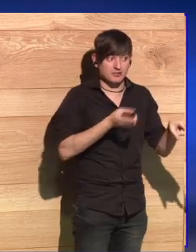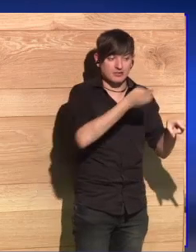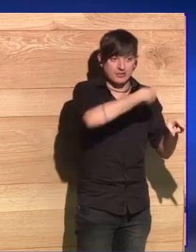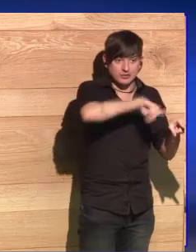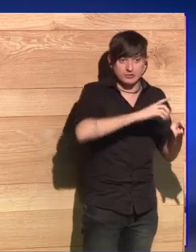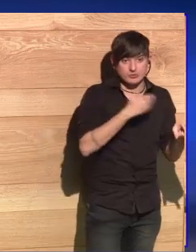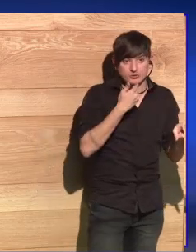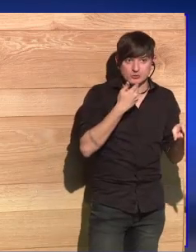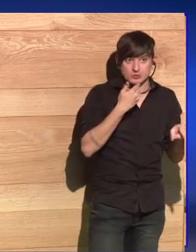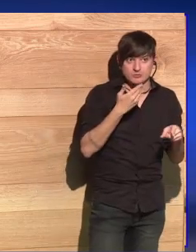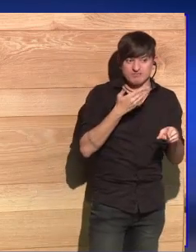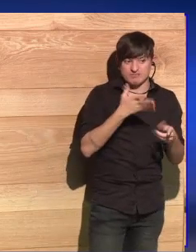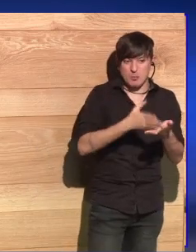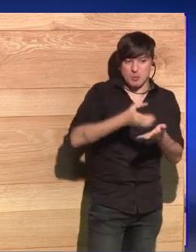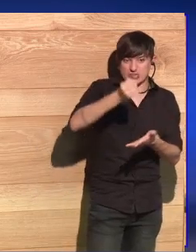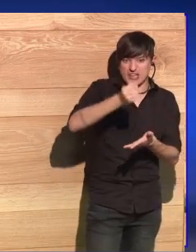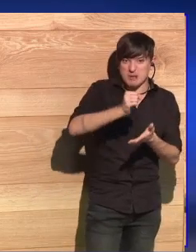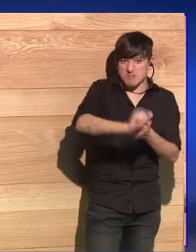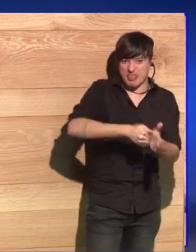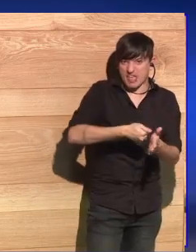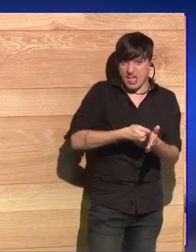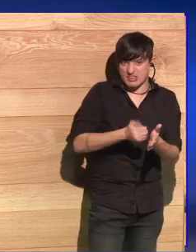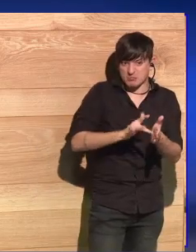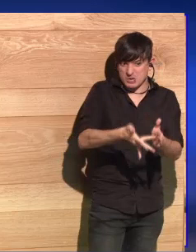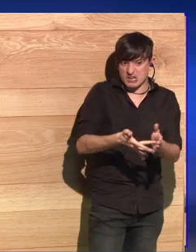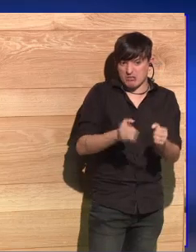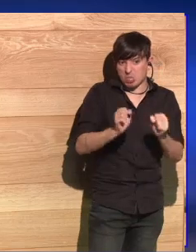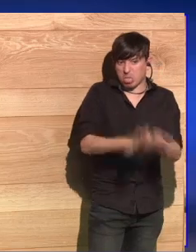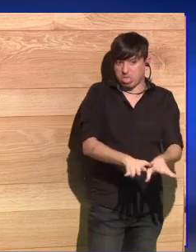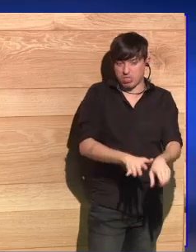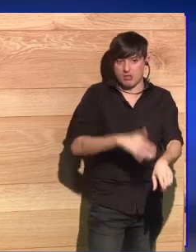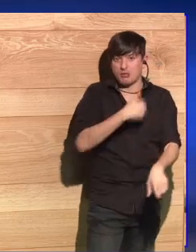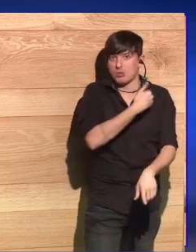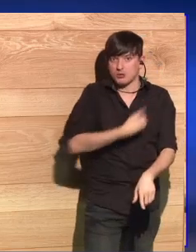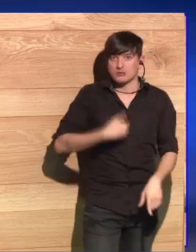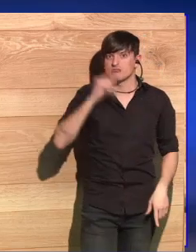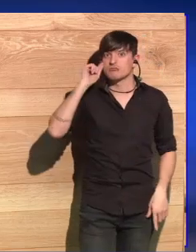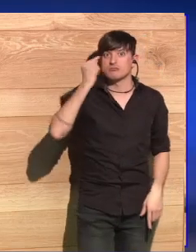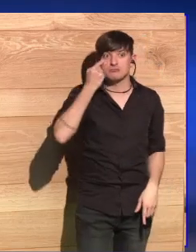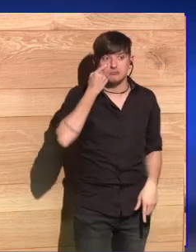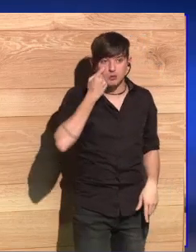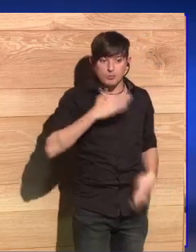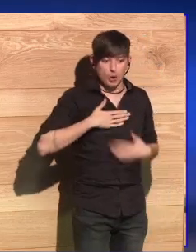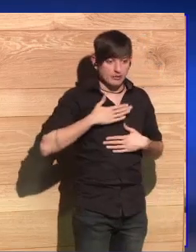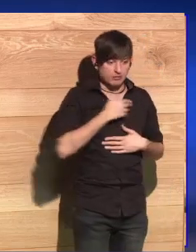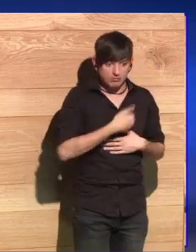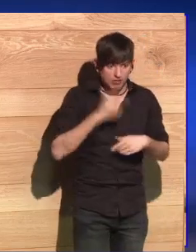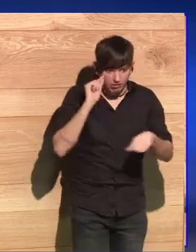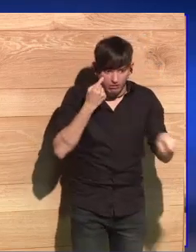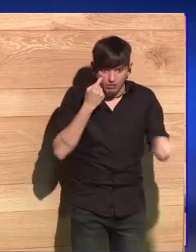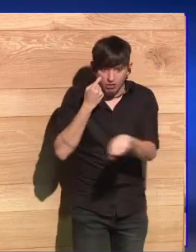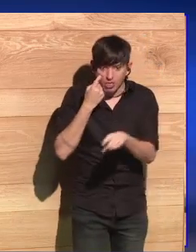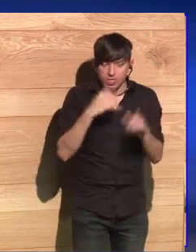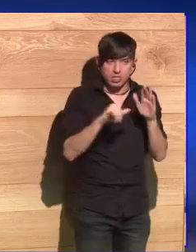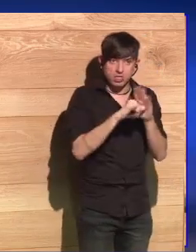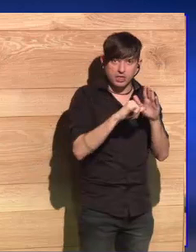owners got wise to it. And it was right next to an abandoned railroad track that had a storage bin that